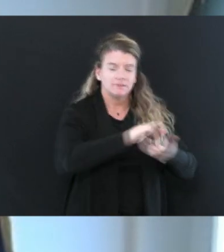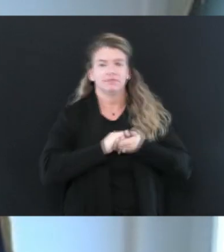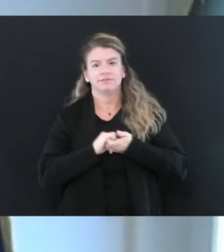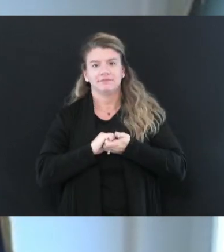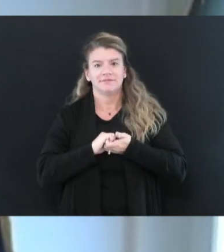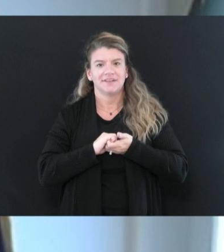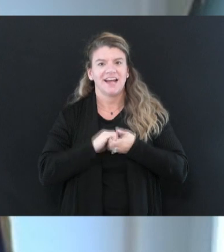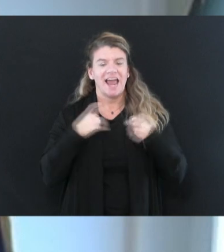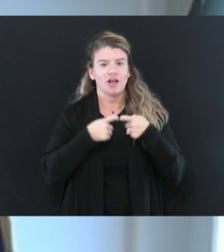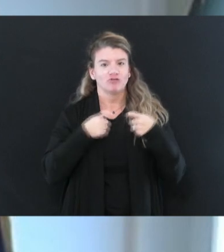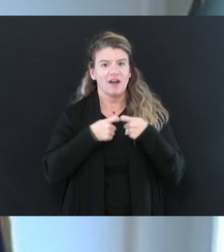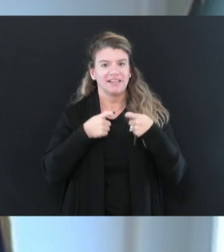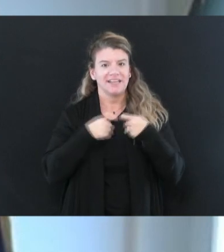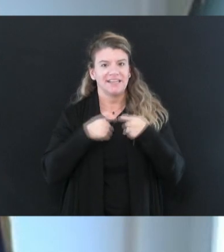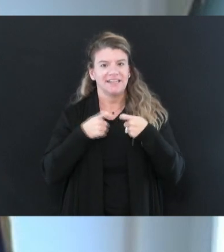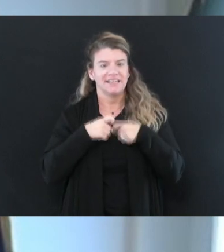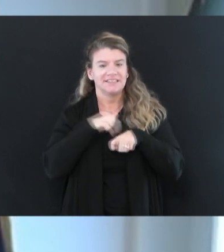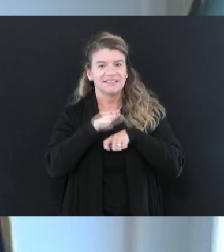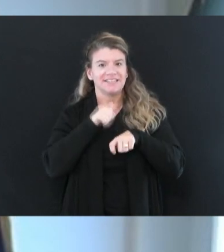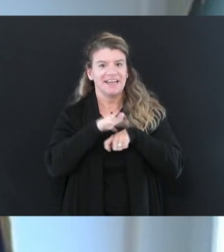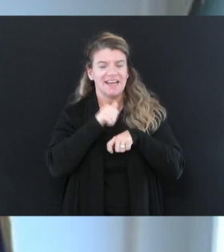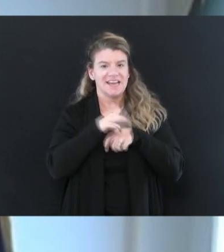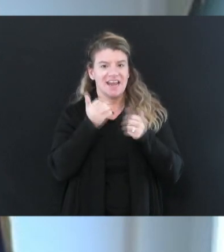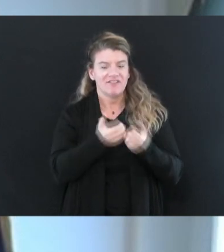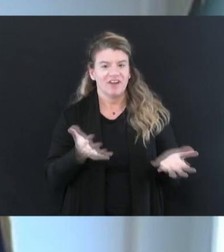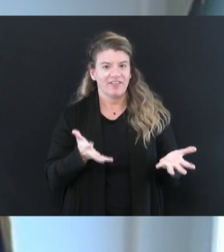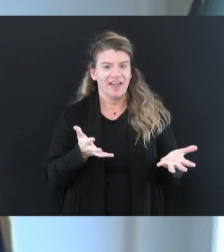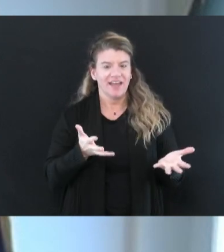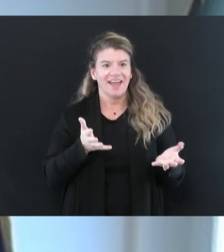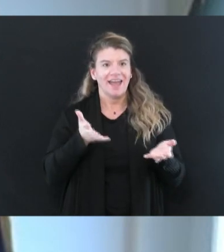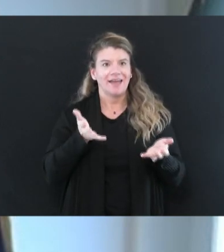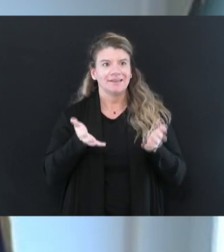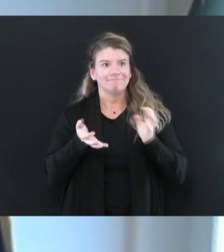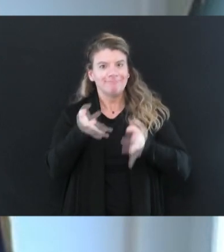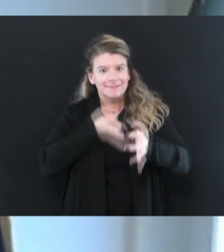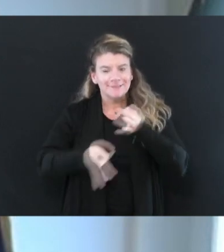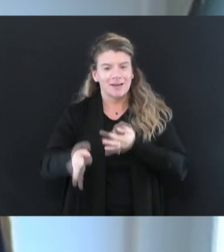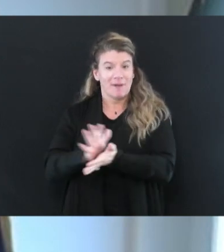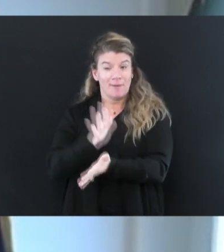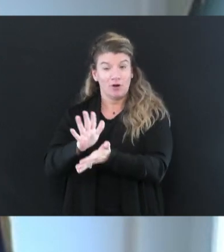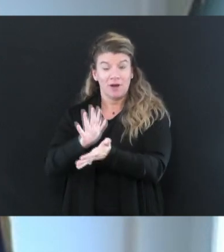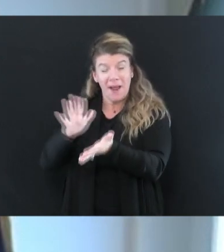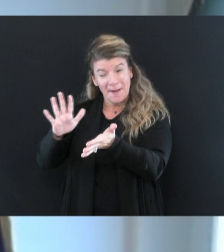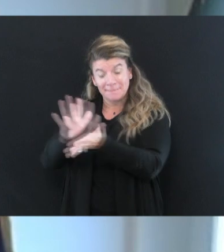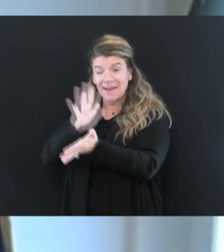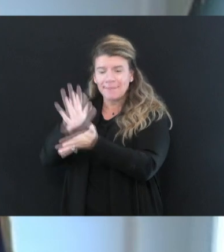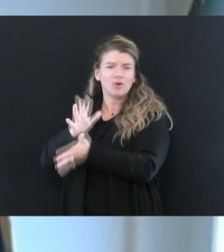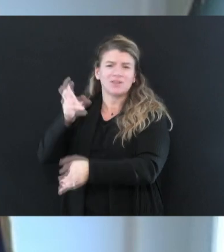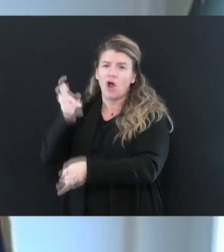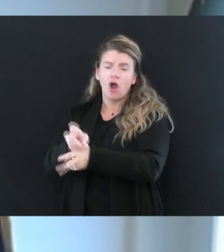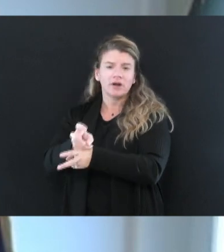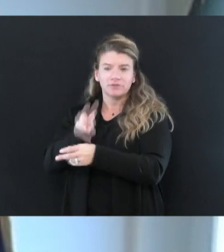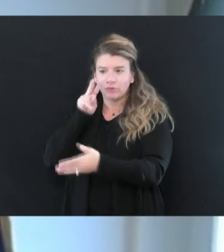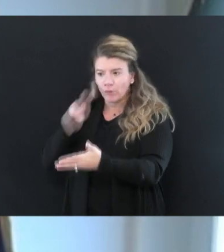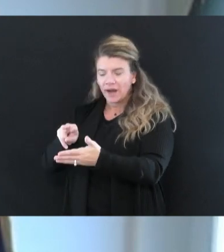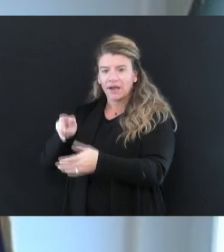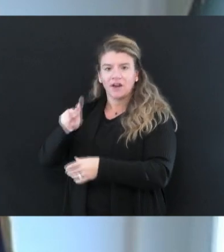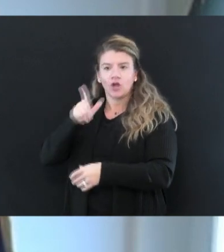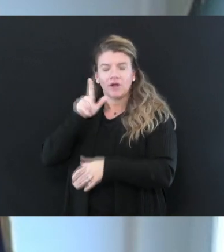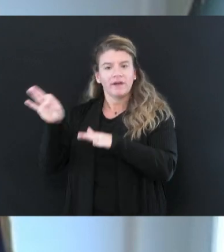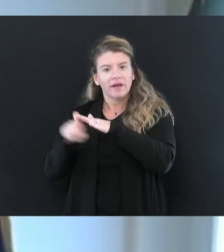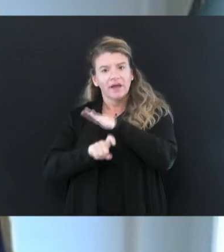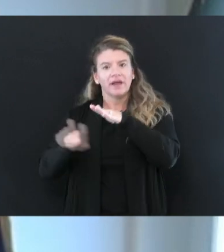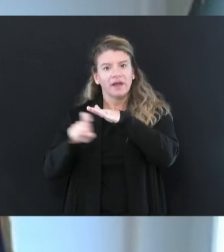us electronically. We talk a lot about not wanting paper because that's difficult to look at fax information, fax to local